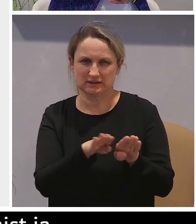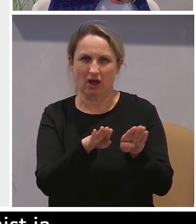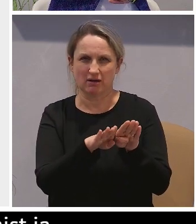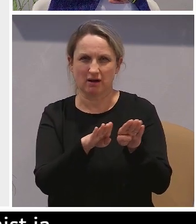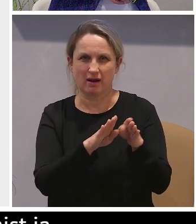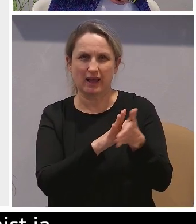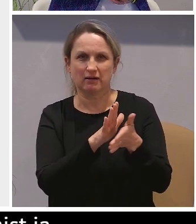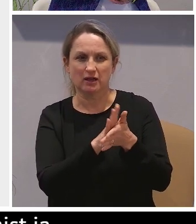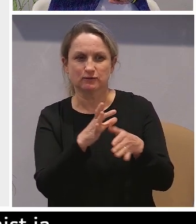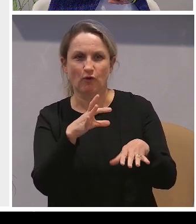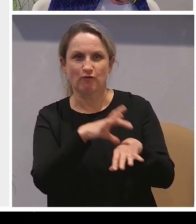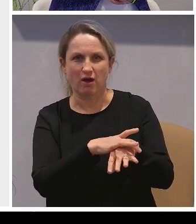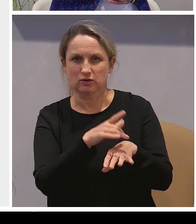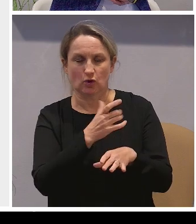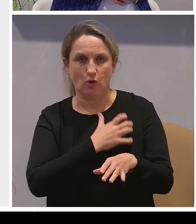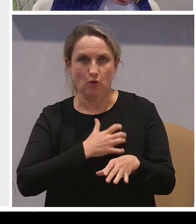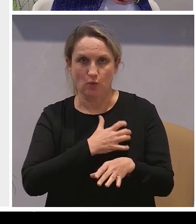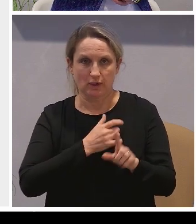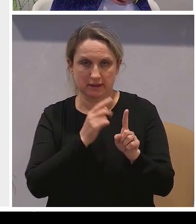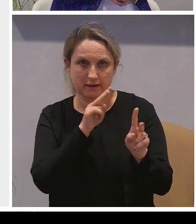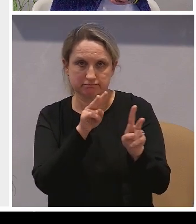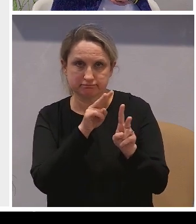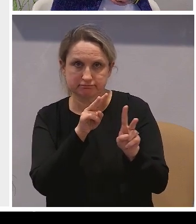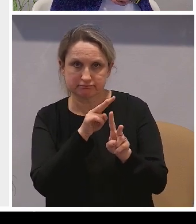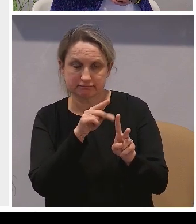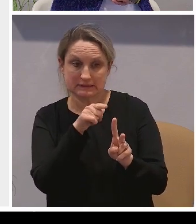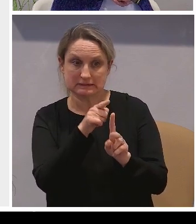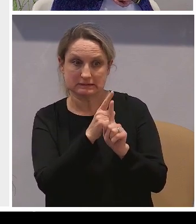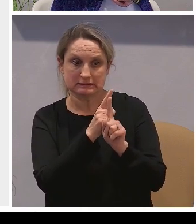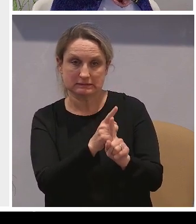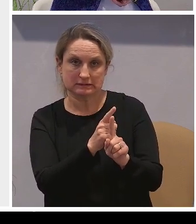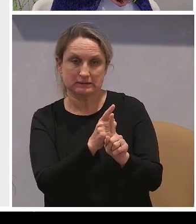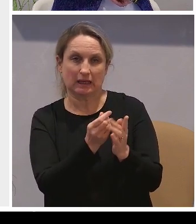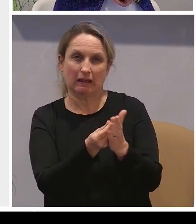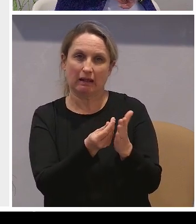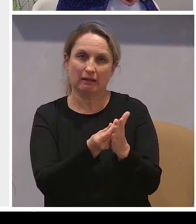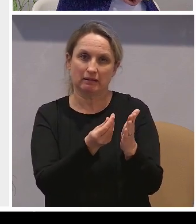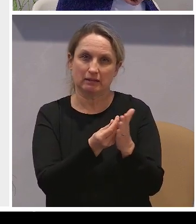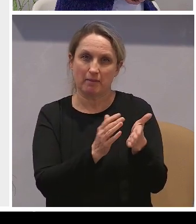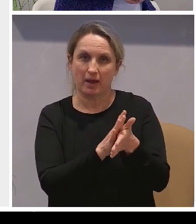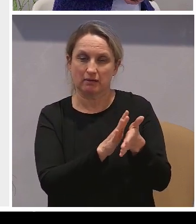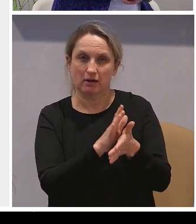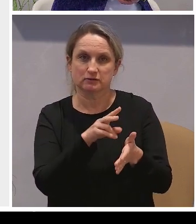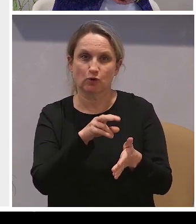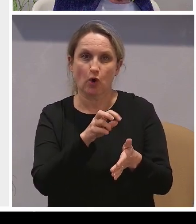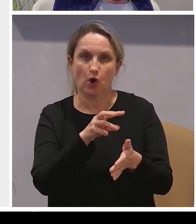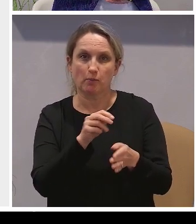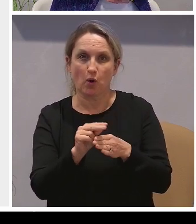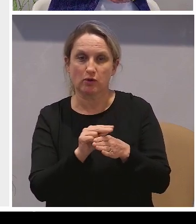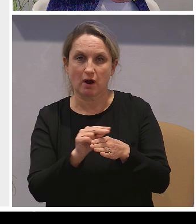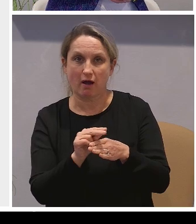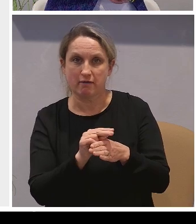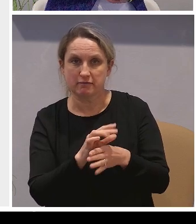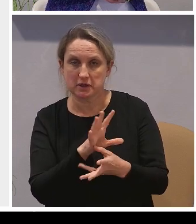We monitor IGF-1. This is an important marker, and we monitor it at least once a year.